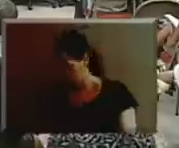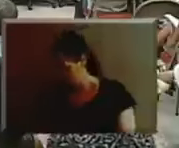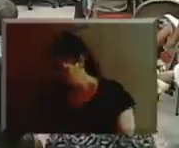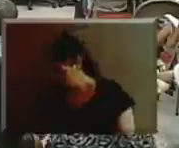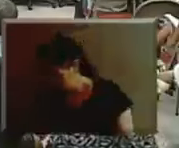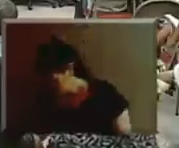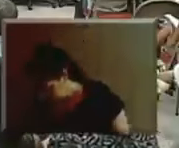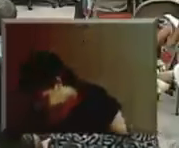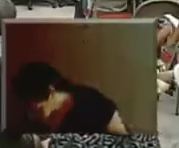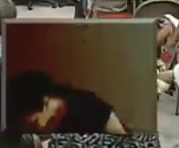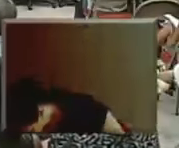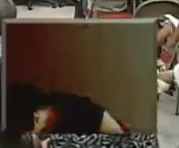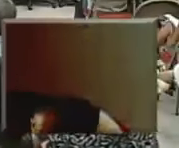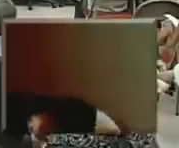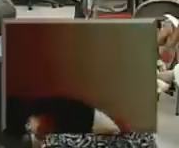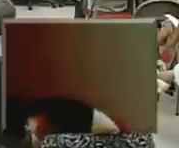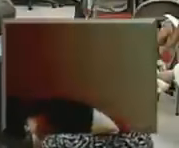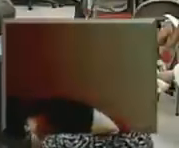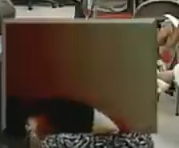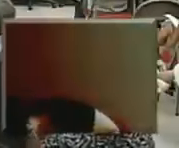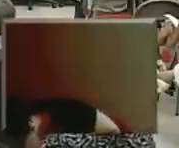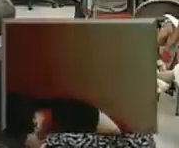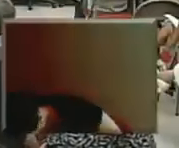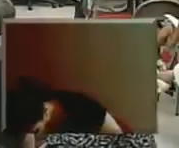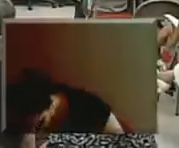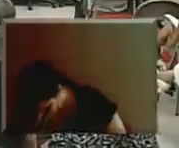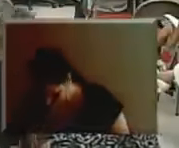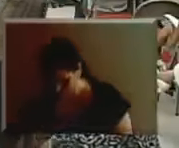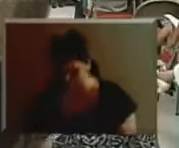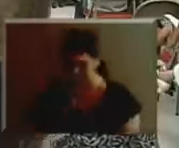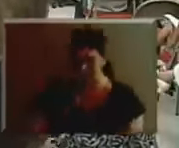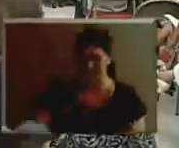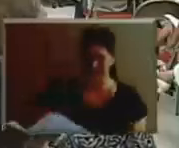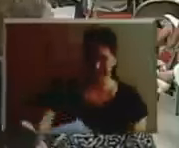Okay, one more time, please. Item